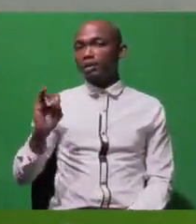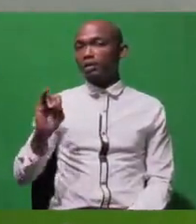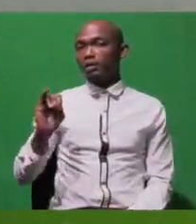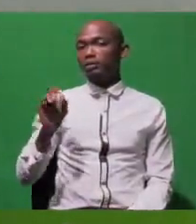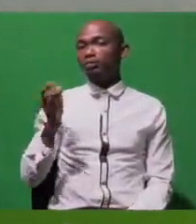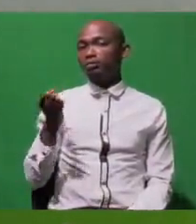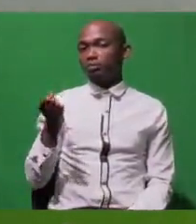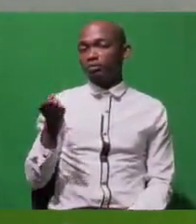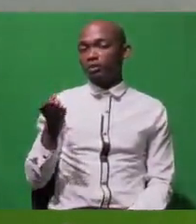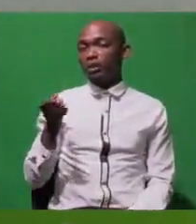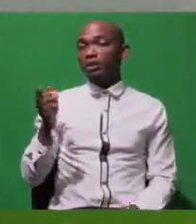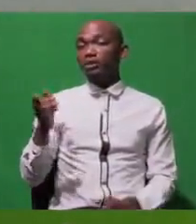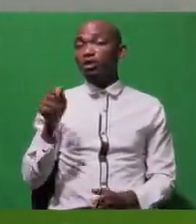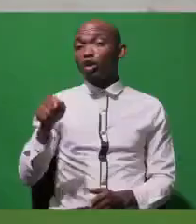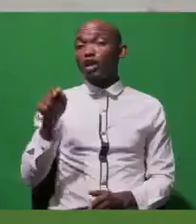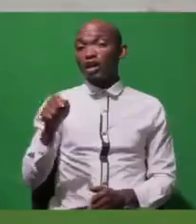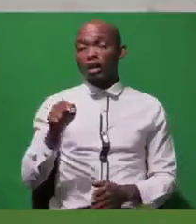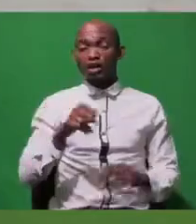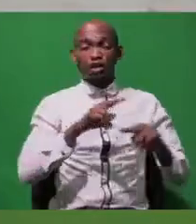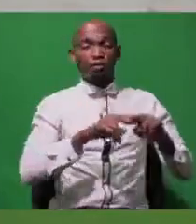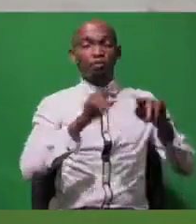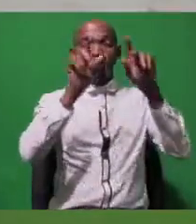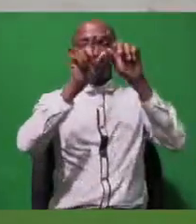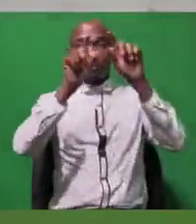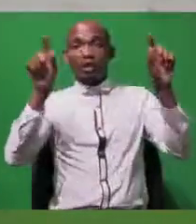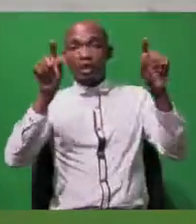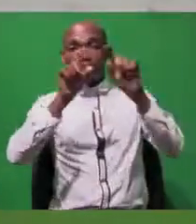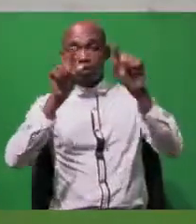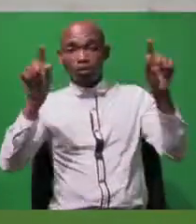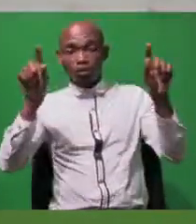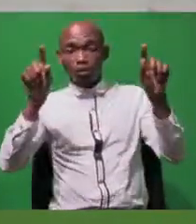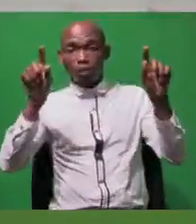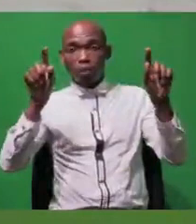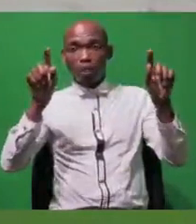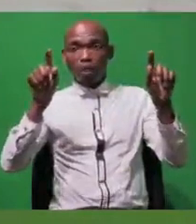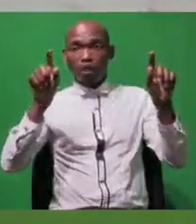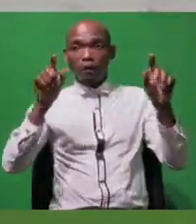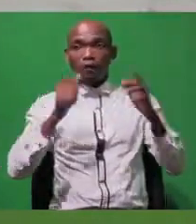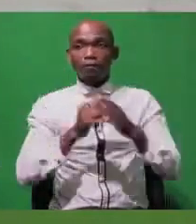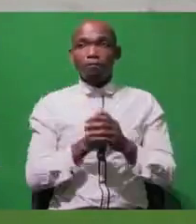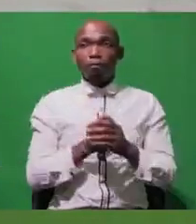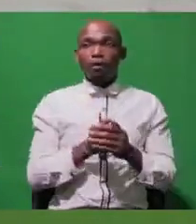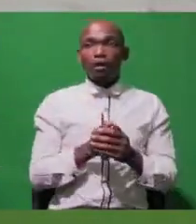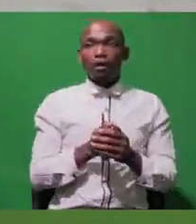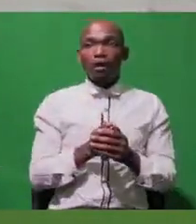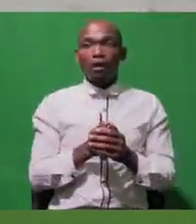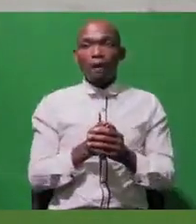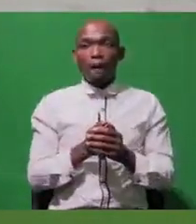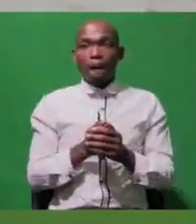Here, you put the title. The title is